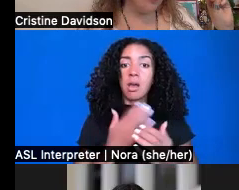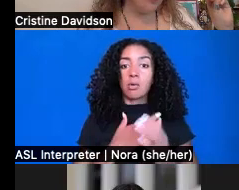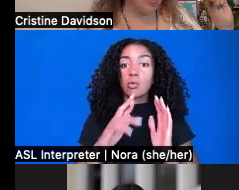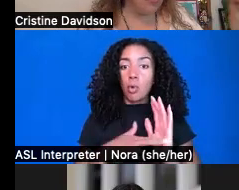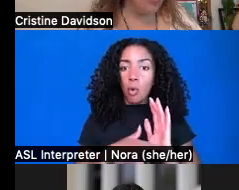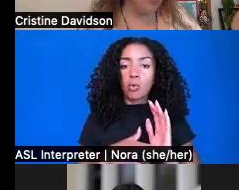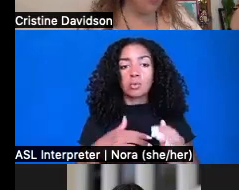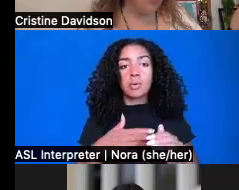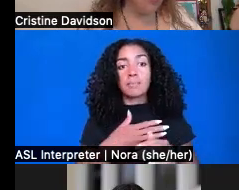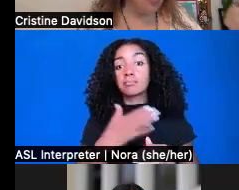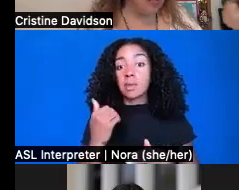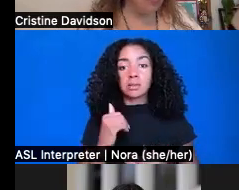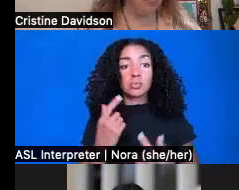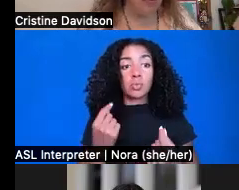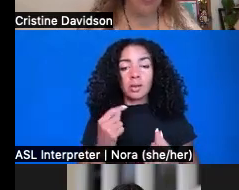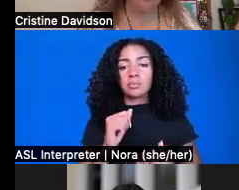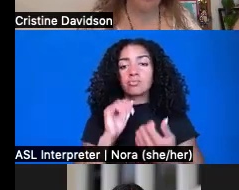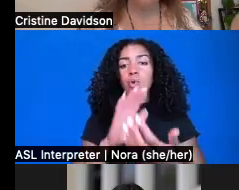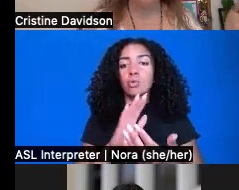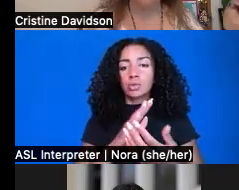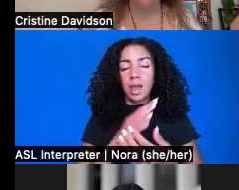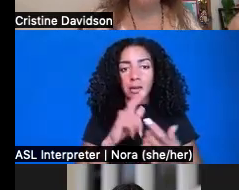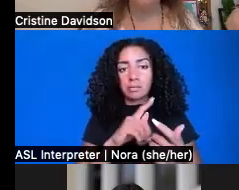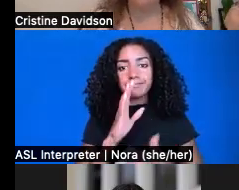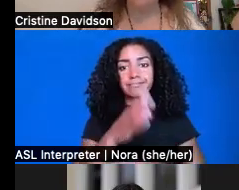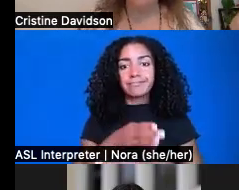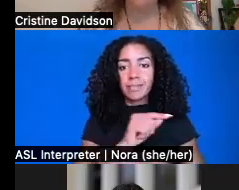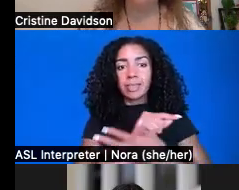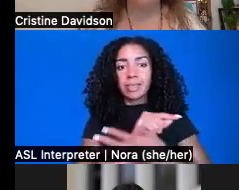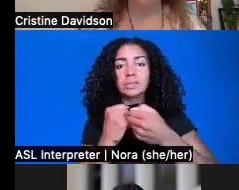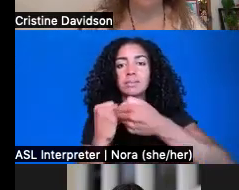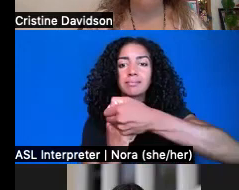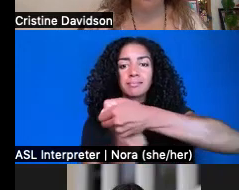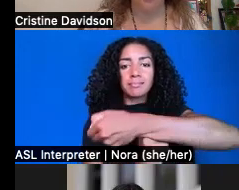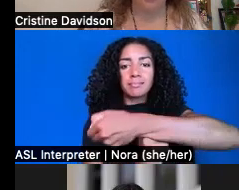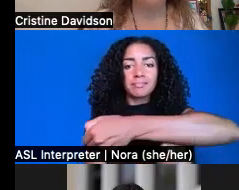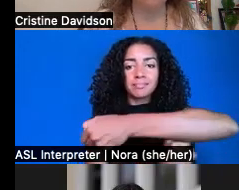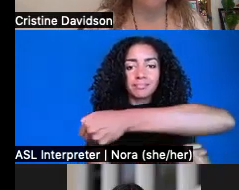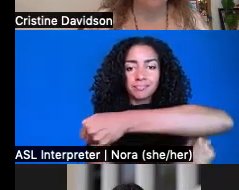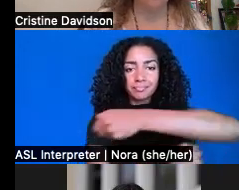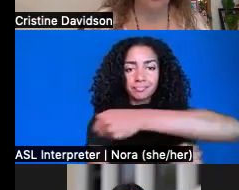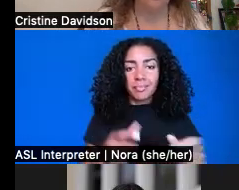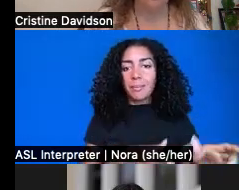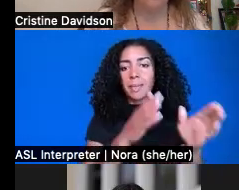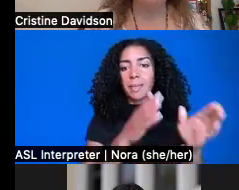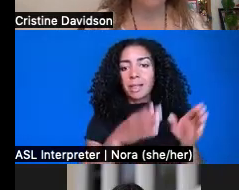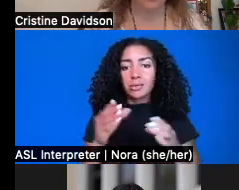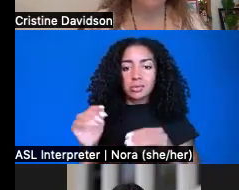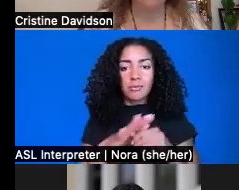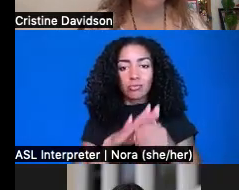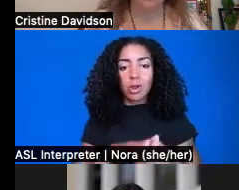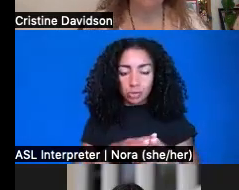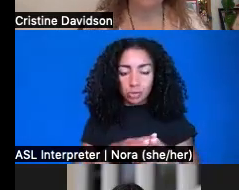and also try to remove any barriers and do our best to meet that survivor wherever they're at, right? So it's a